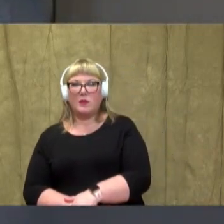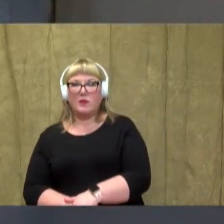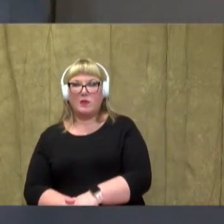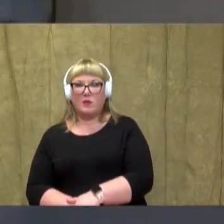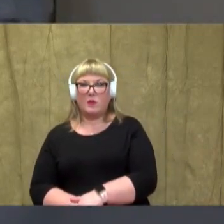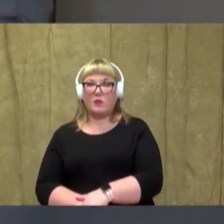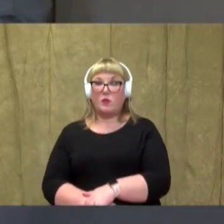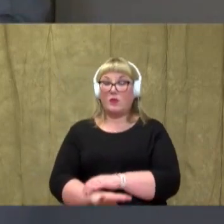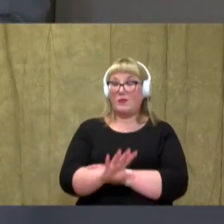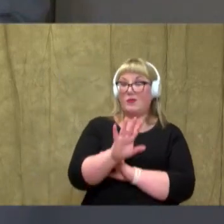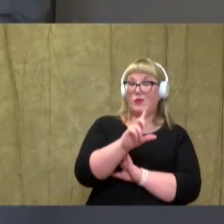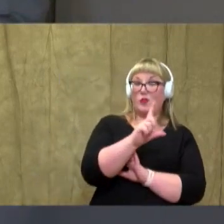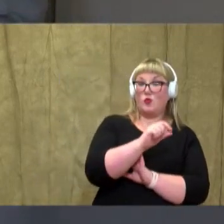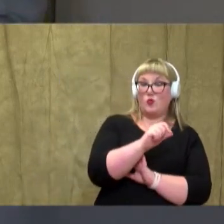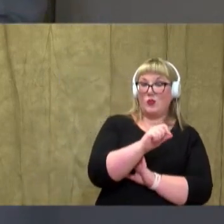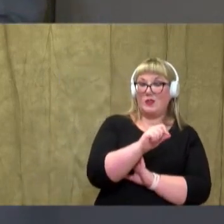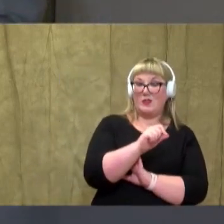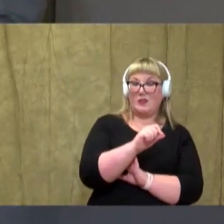We know that 20